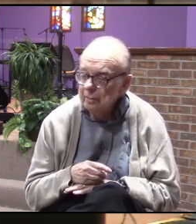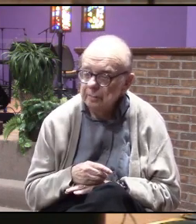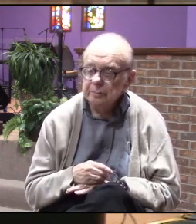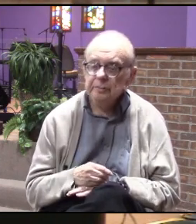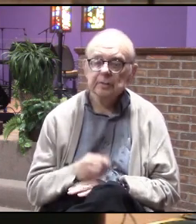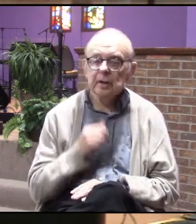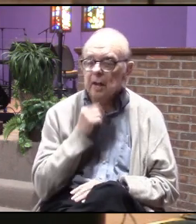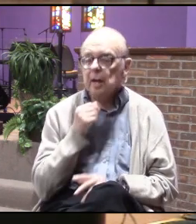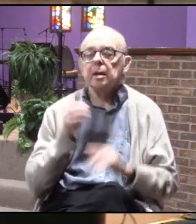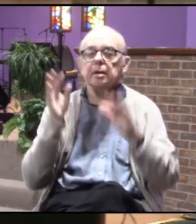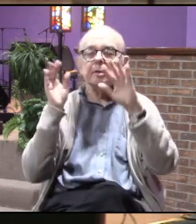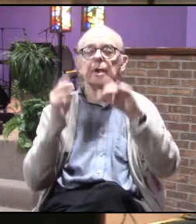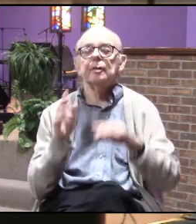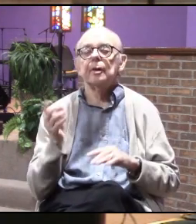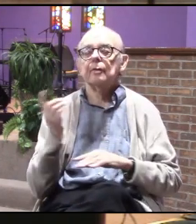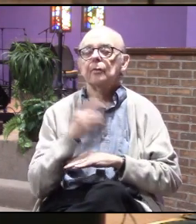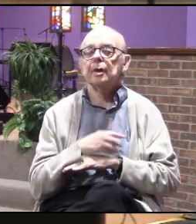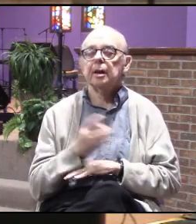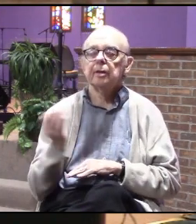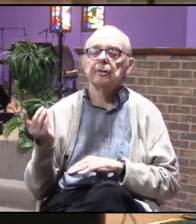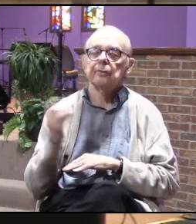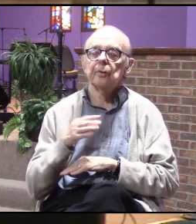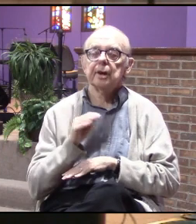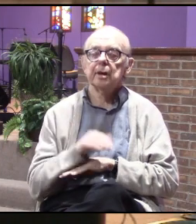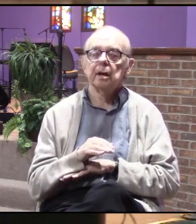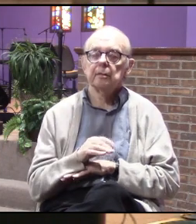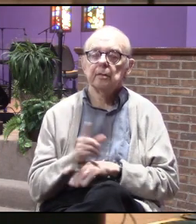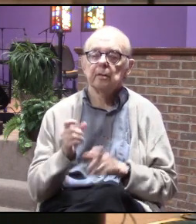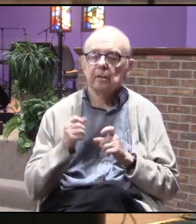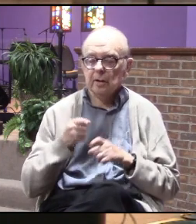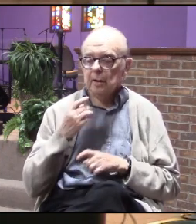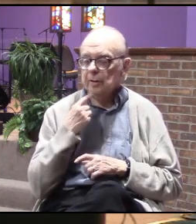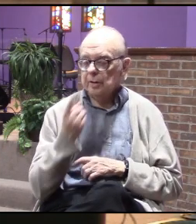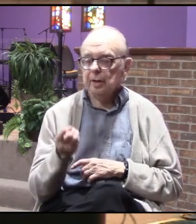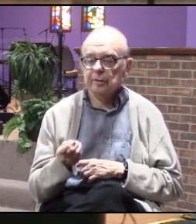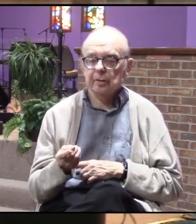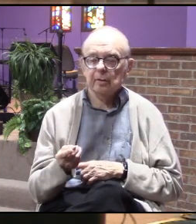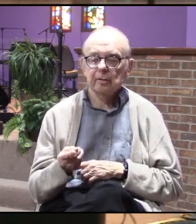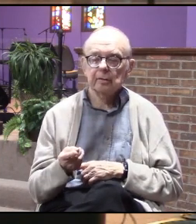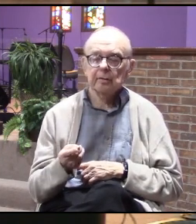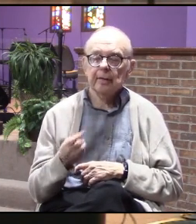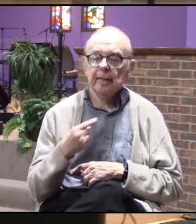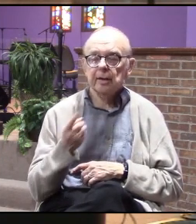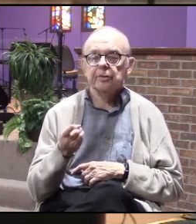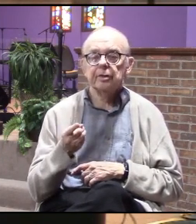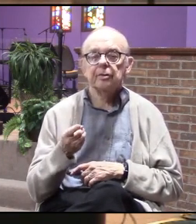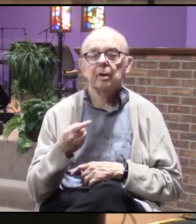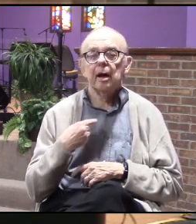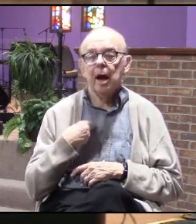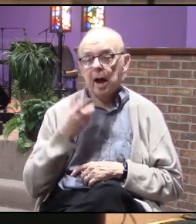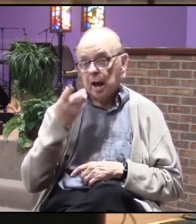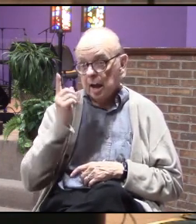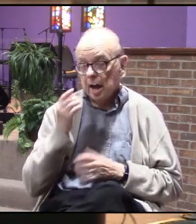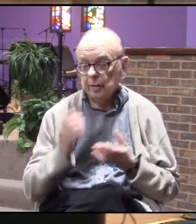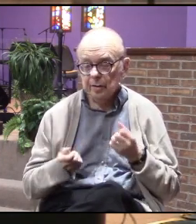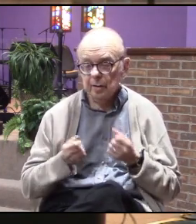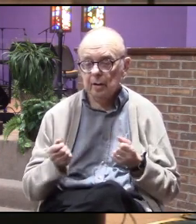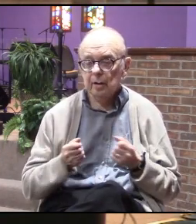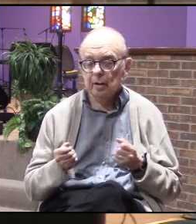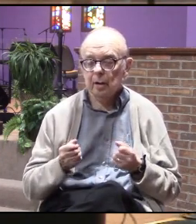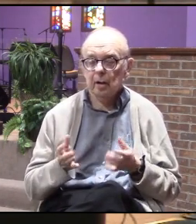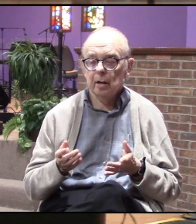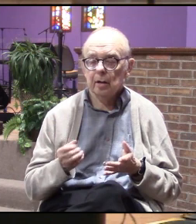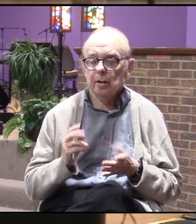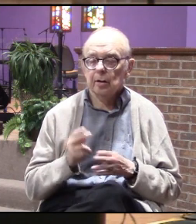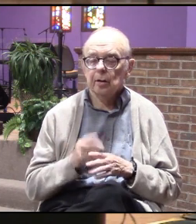It didn't rain for 40 days and 40 nights. Then all of a sudden God says, whoosh, all dry, come on out. It took a